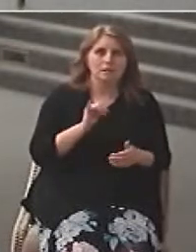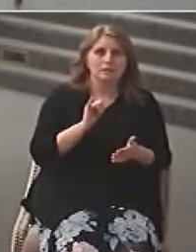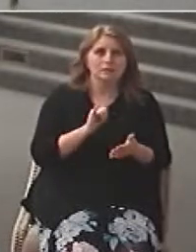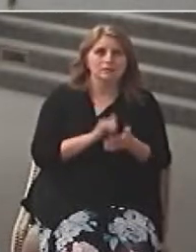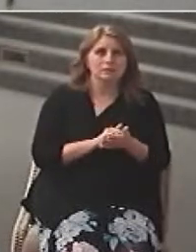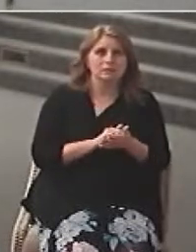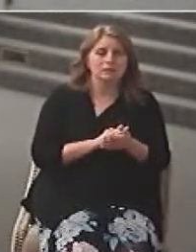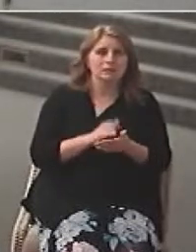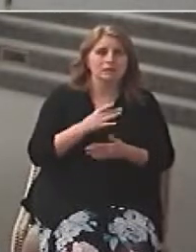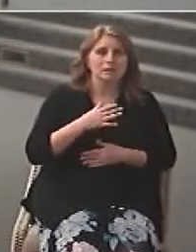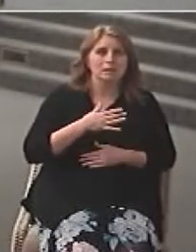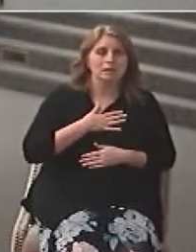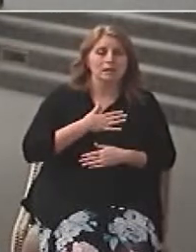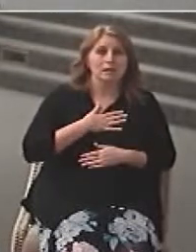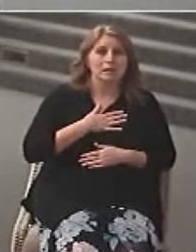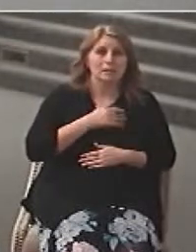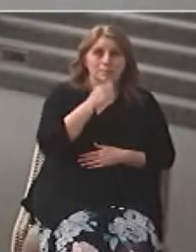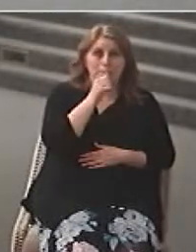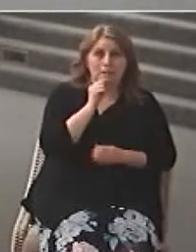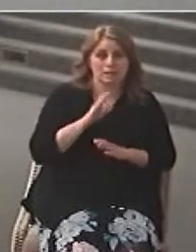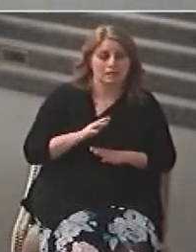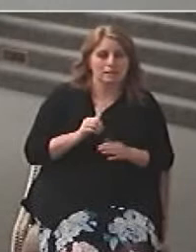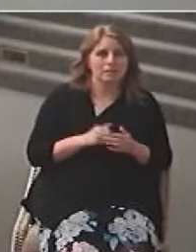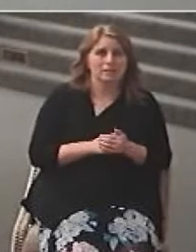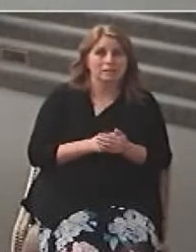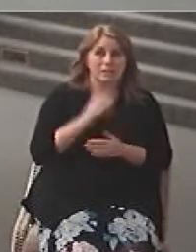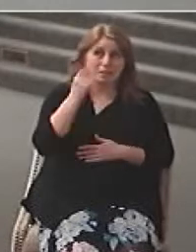David refused, and I'm